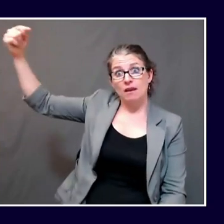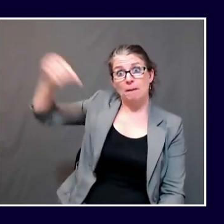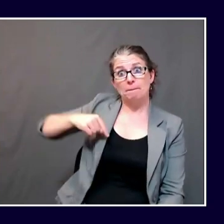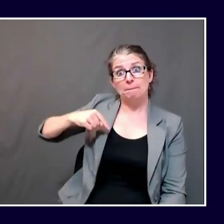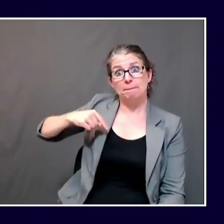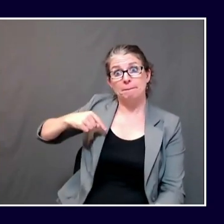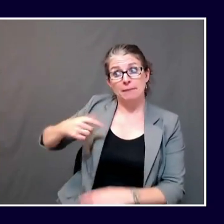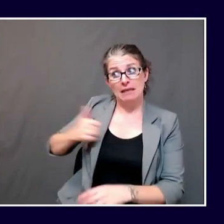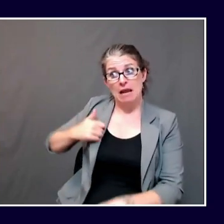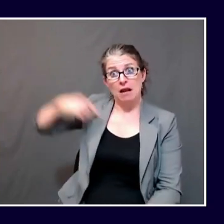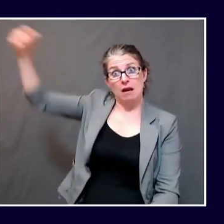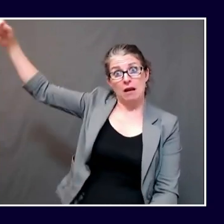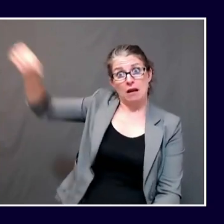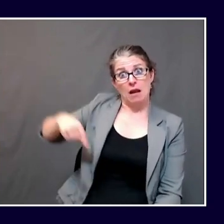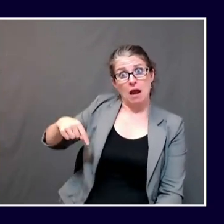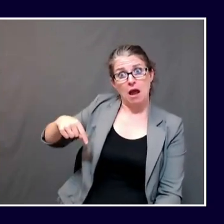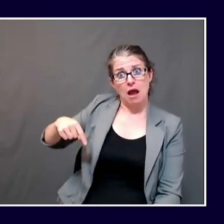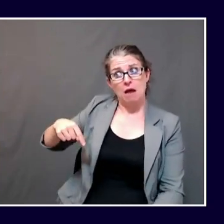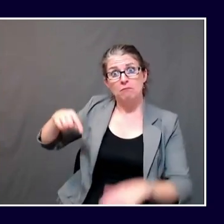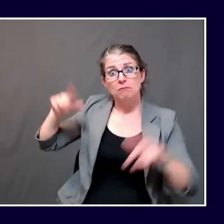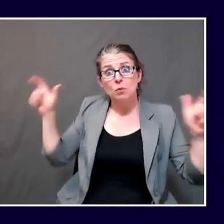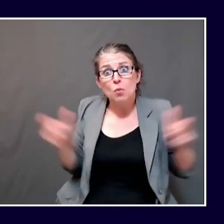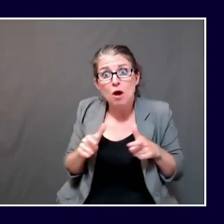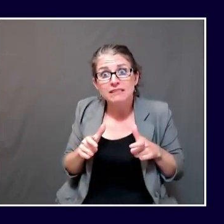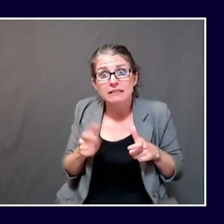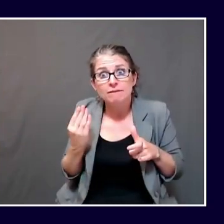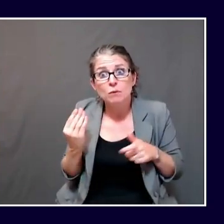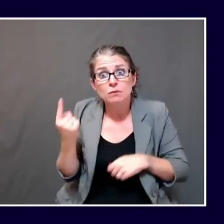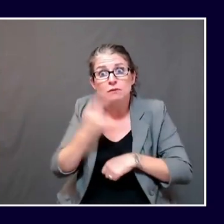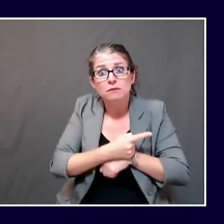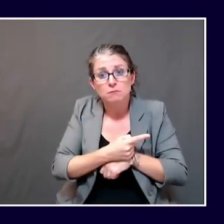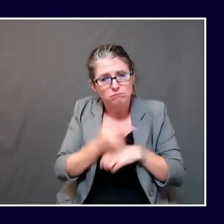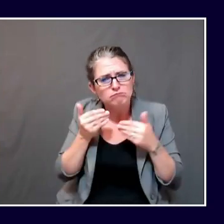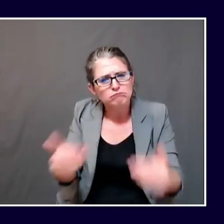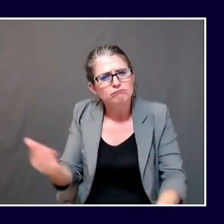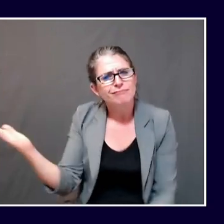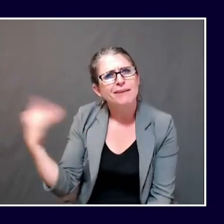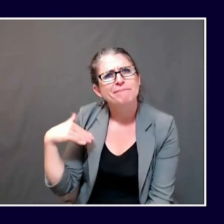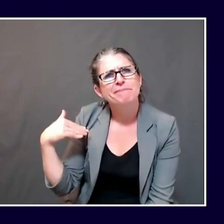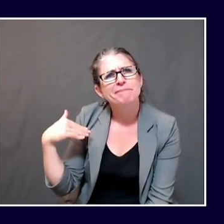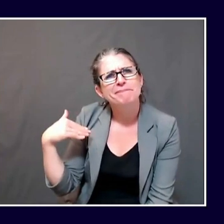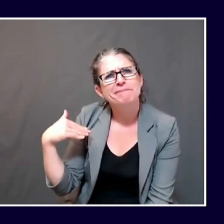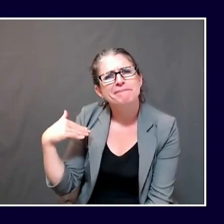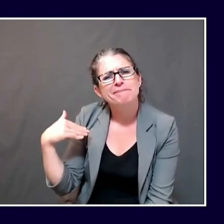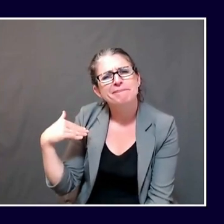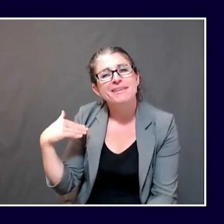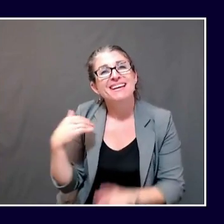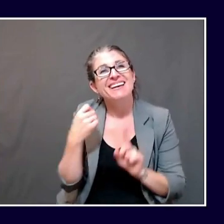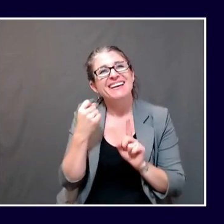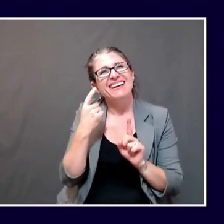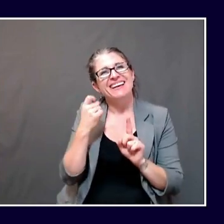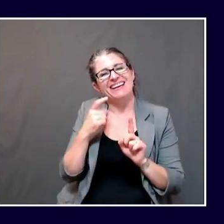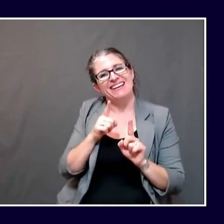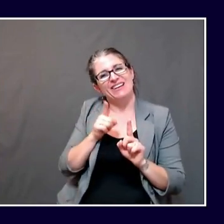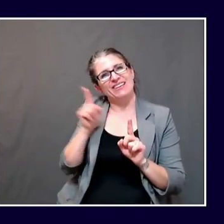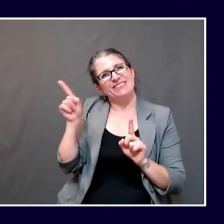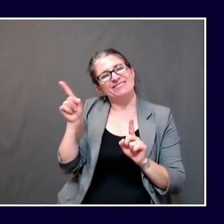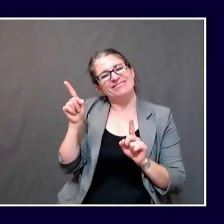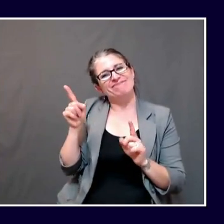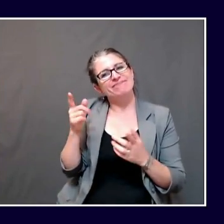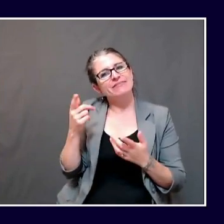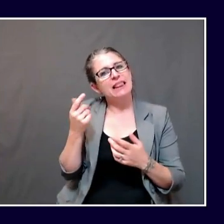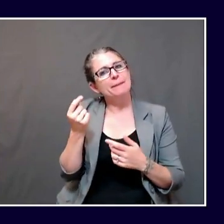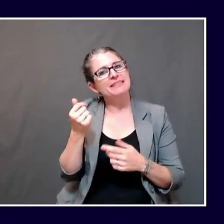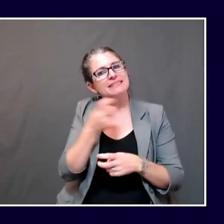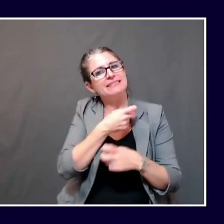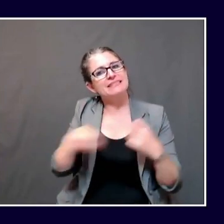enjoy Maine. But this is more of a matter of international diplomacy, so I will leave this to the governor. Agreed.